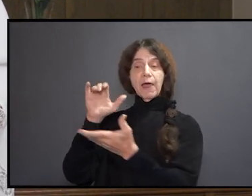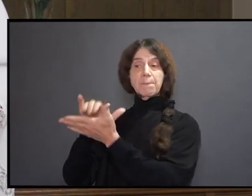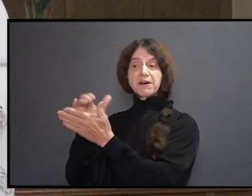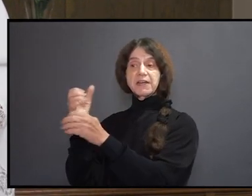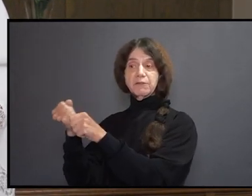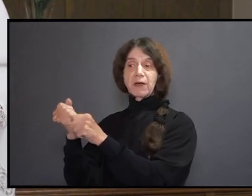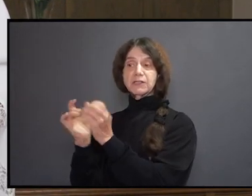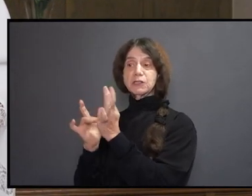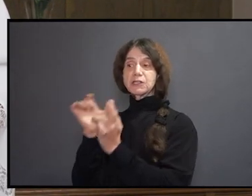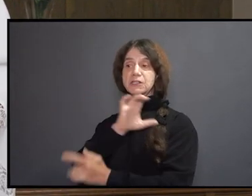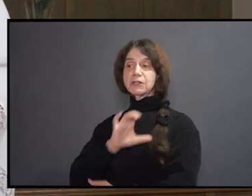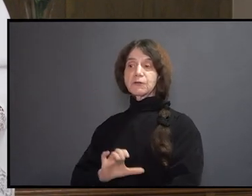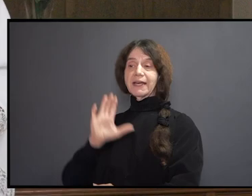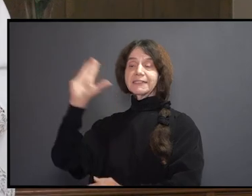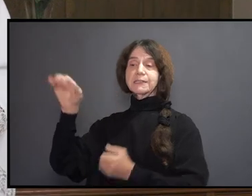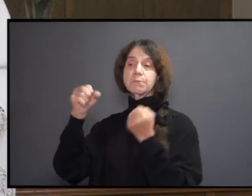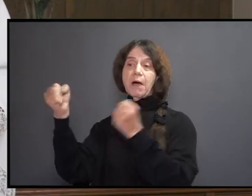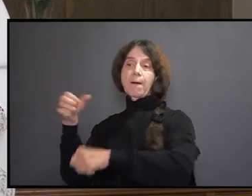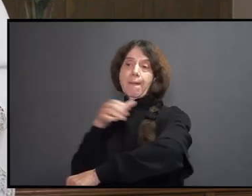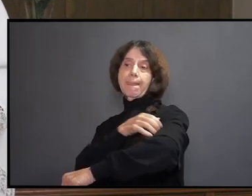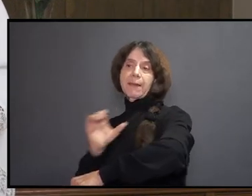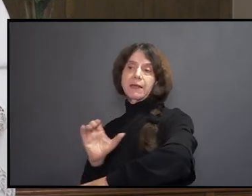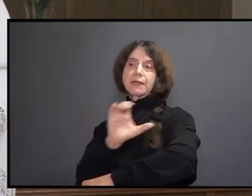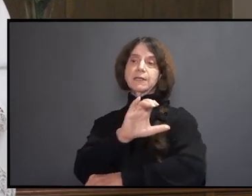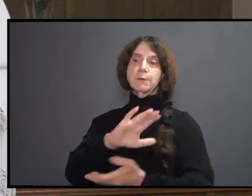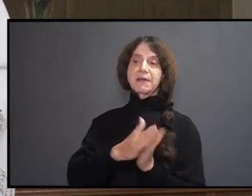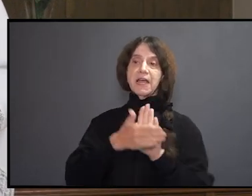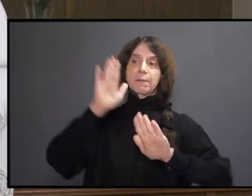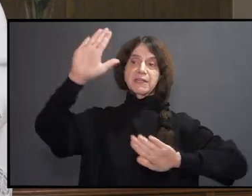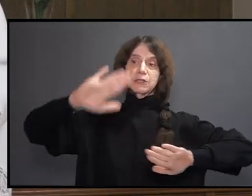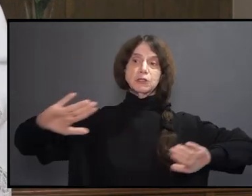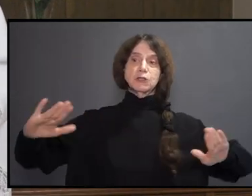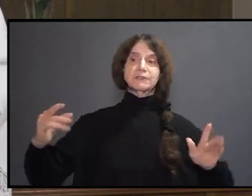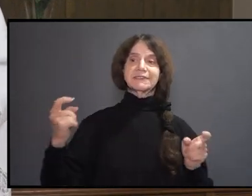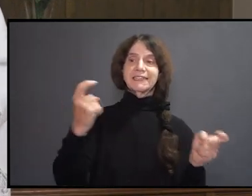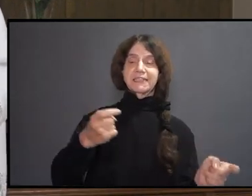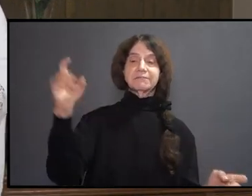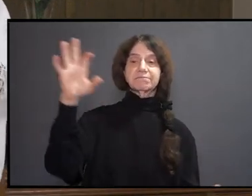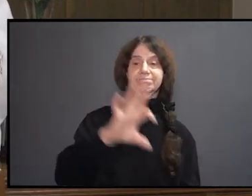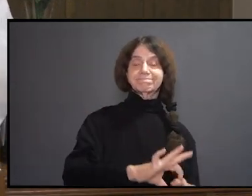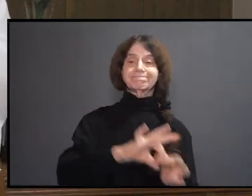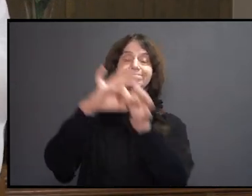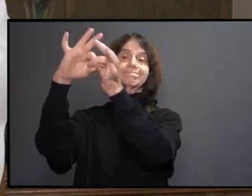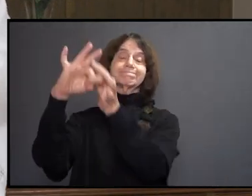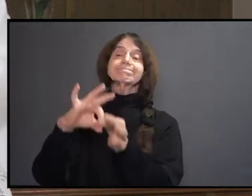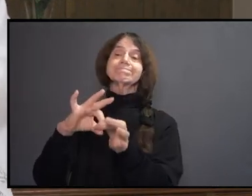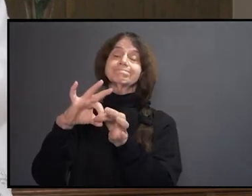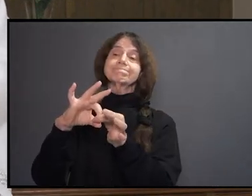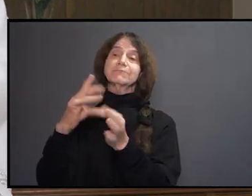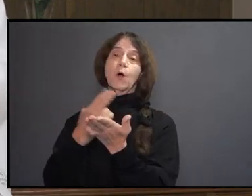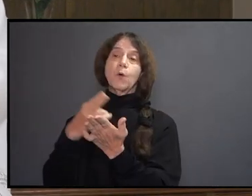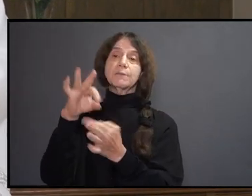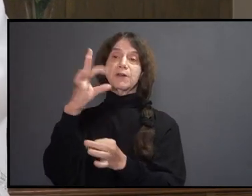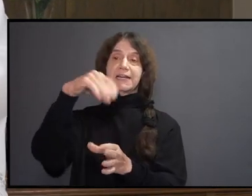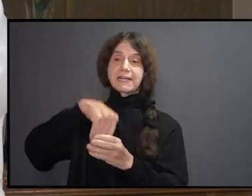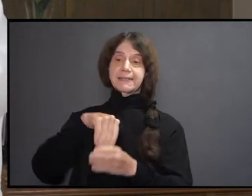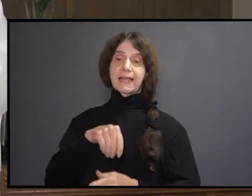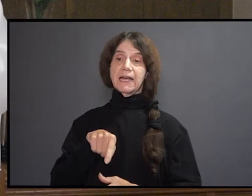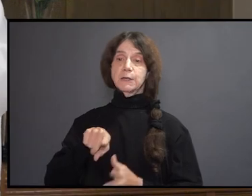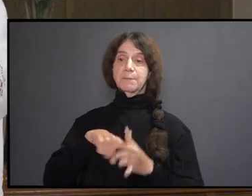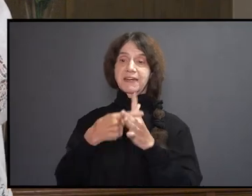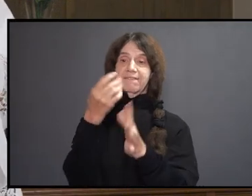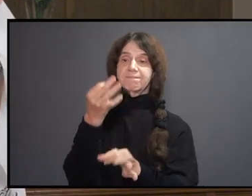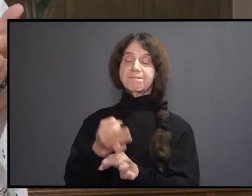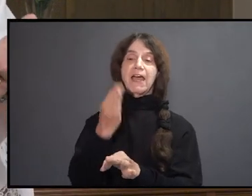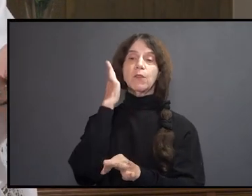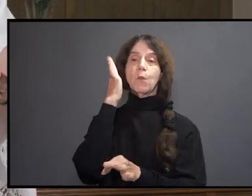in Jesus Christ, he gives the power to become the children of God and bestows on them the Holy Spirit. May the